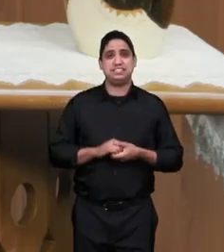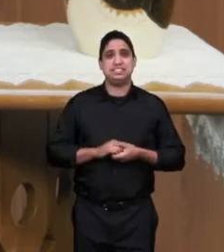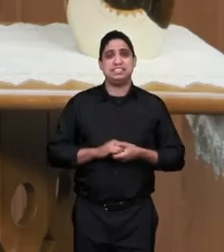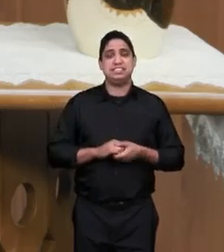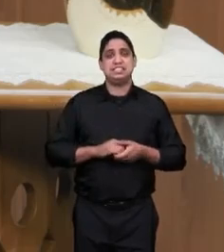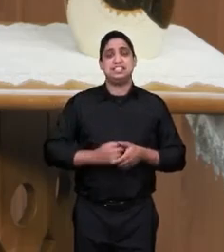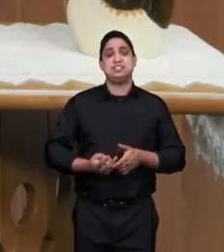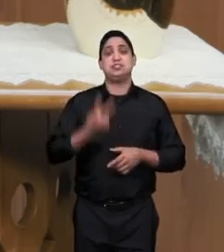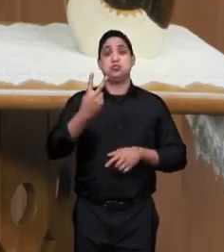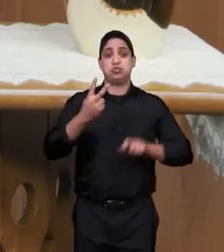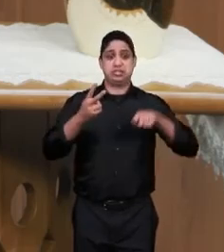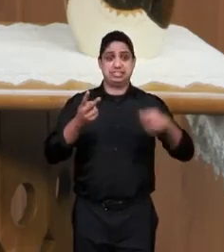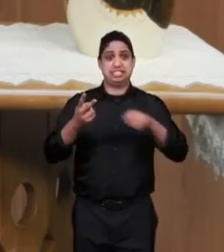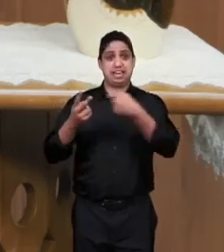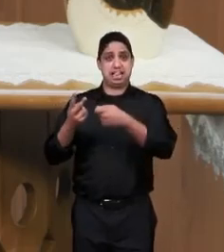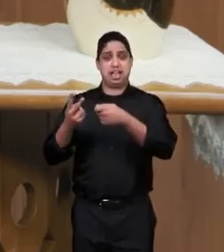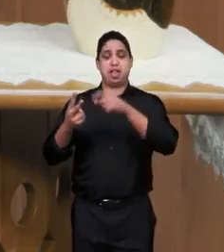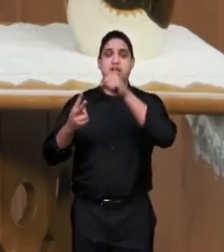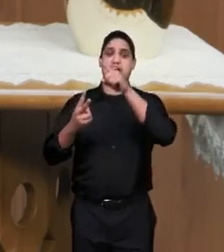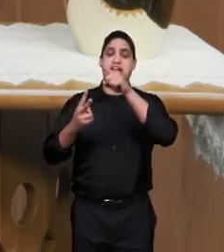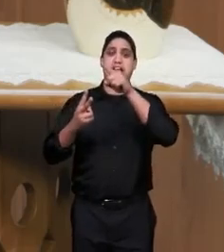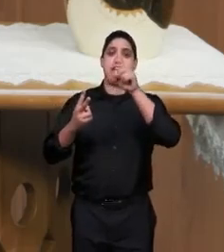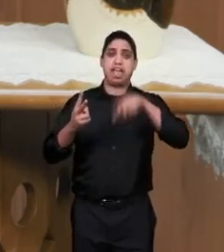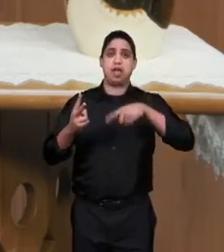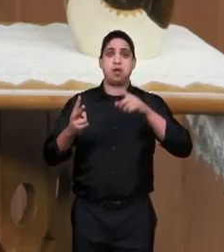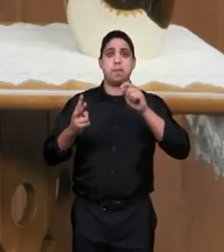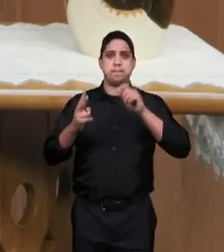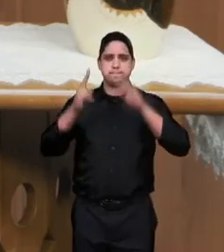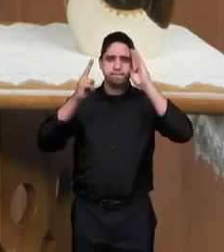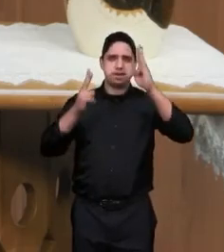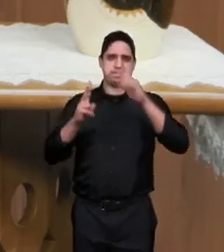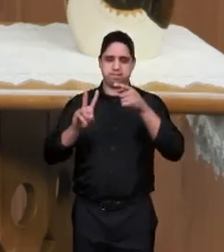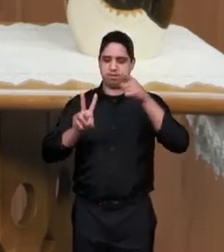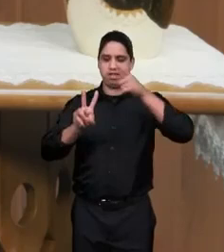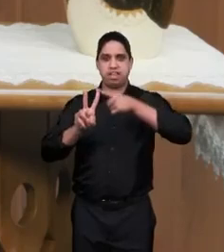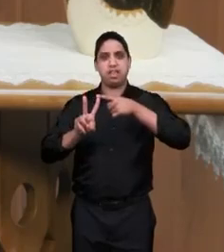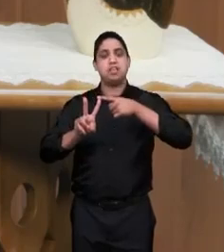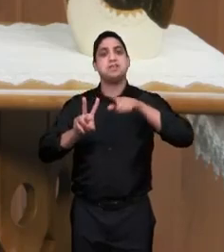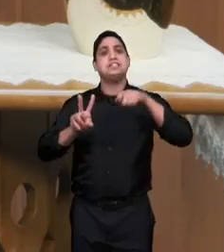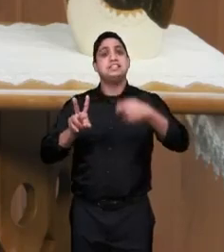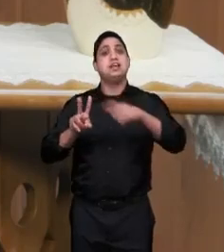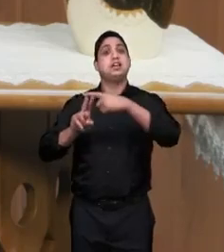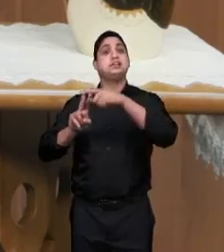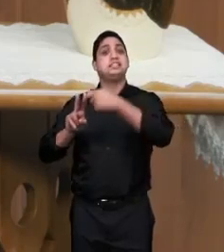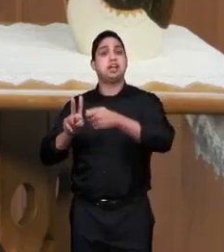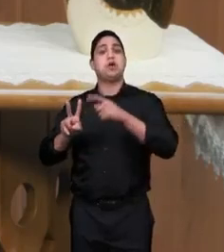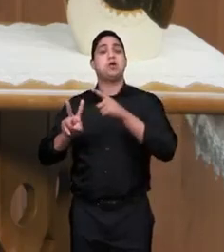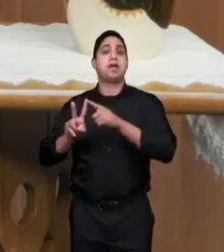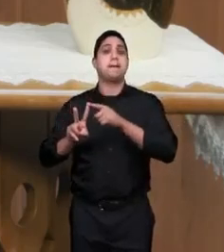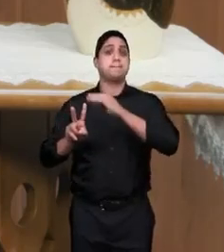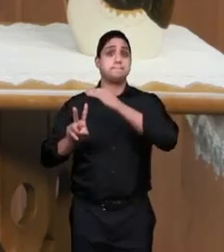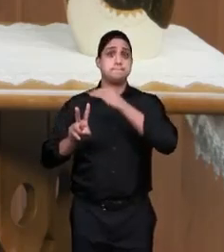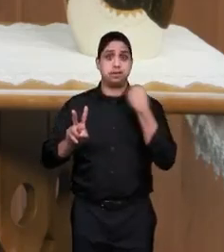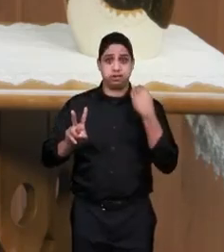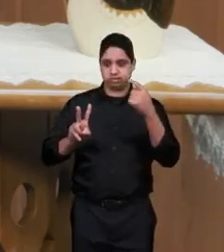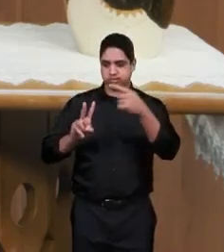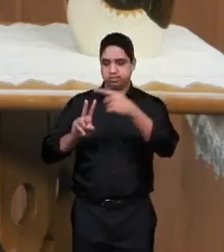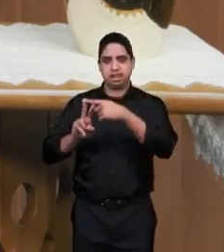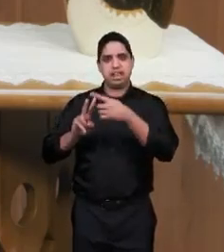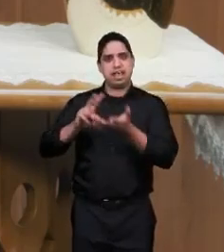Speaking of the two words that were the key words that related to the mystery,